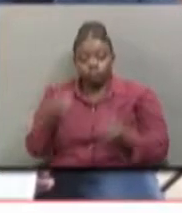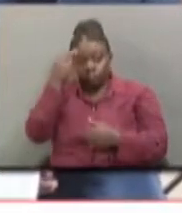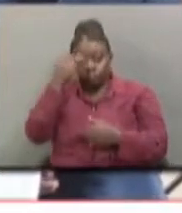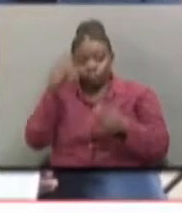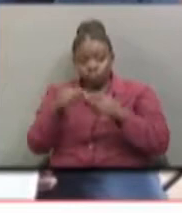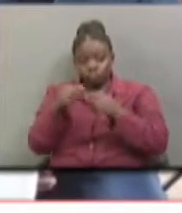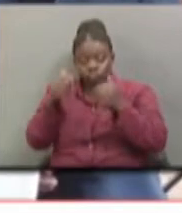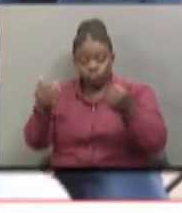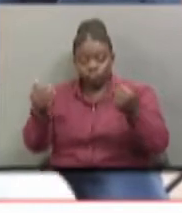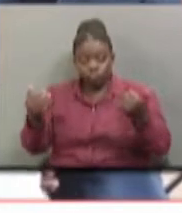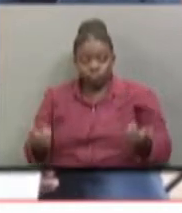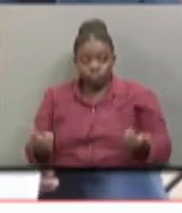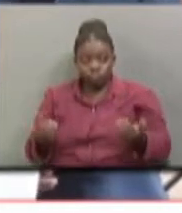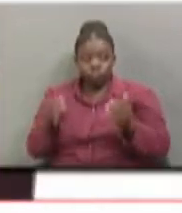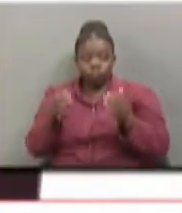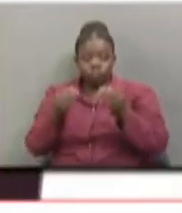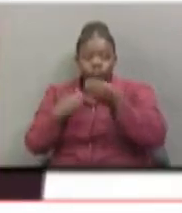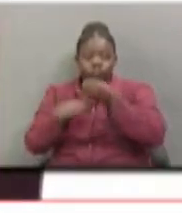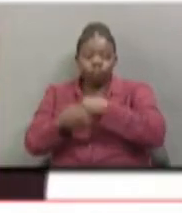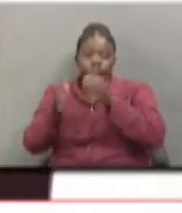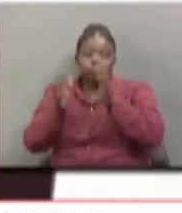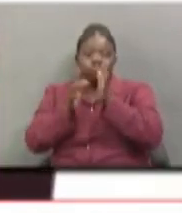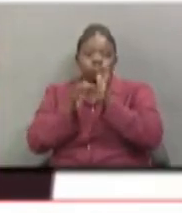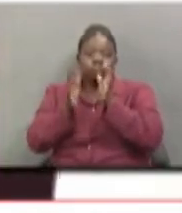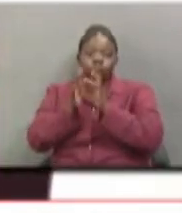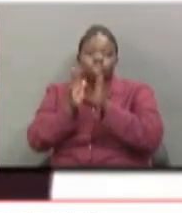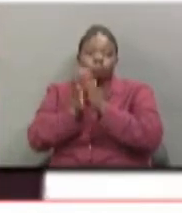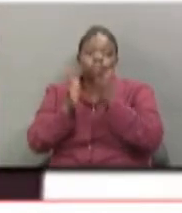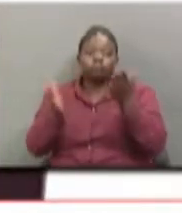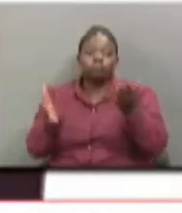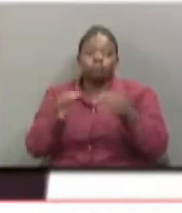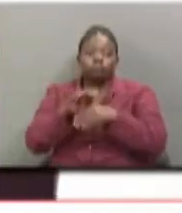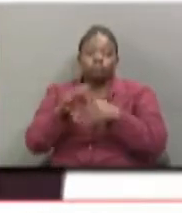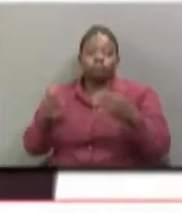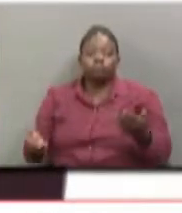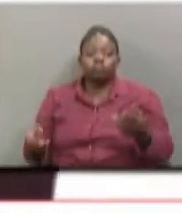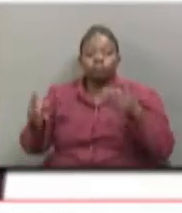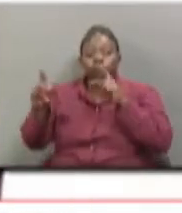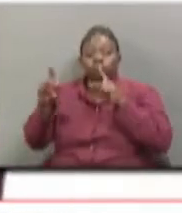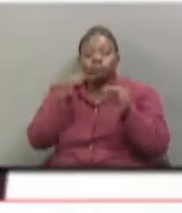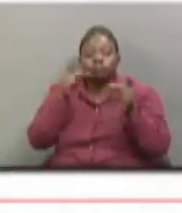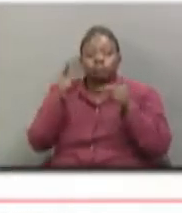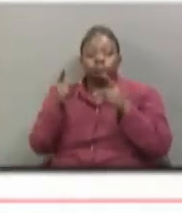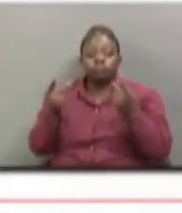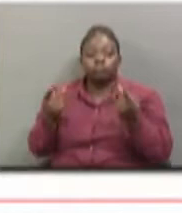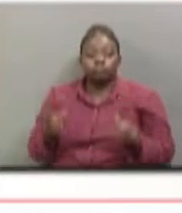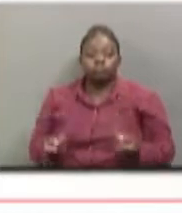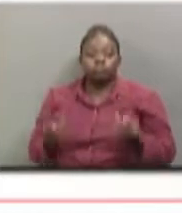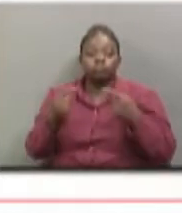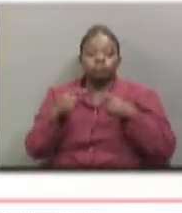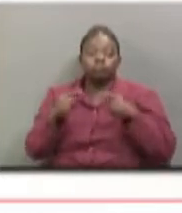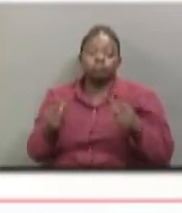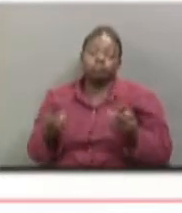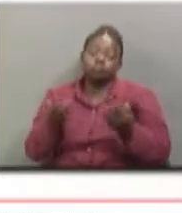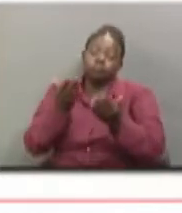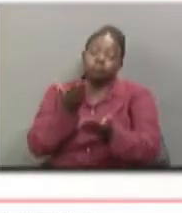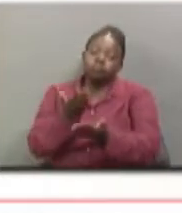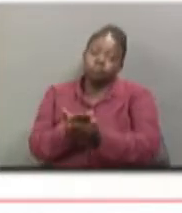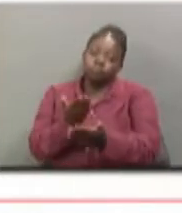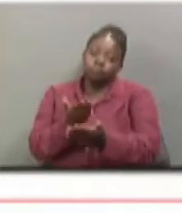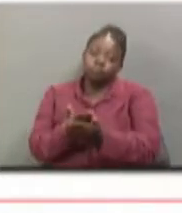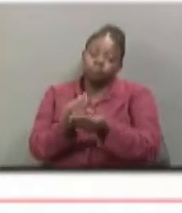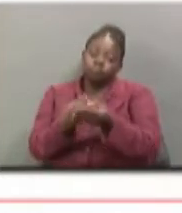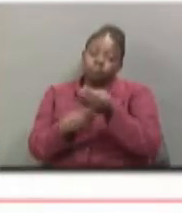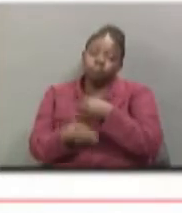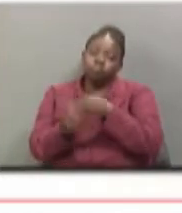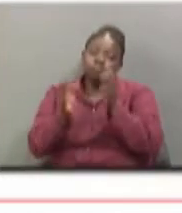abasiddwako emikono okubagulira Bayibuli. Era bo mba bakolera n'embaga ez'amaanyi, naye nkwegayiridde